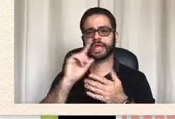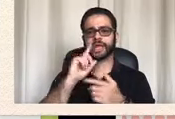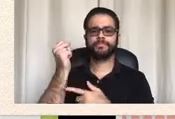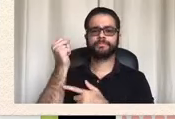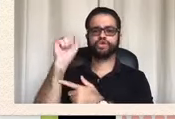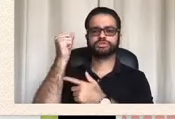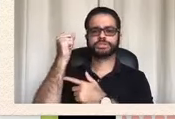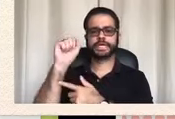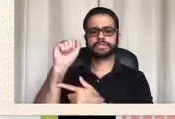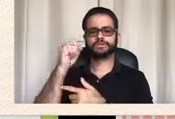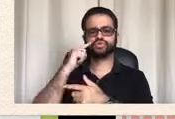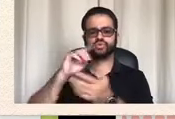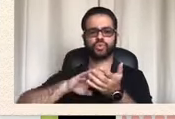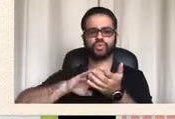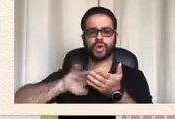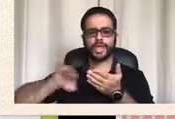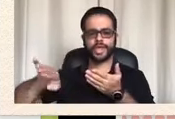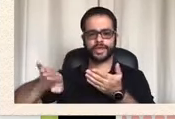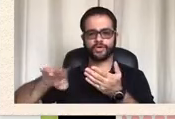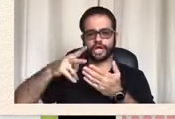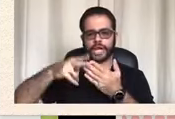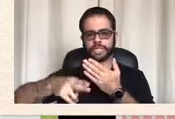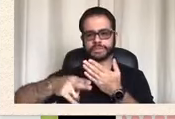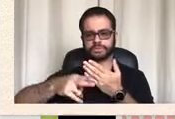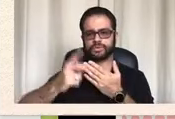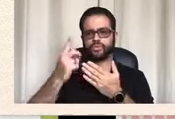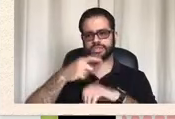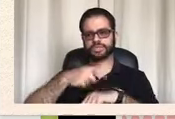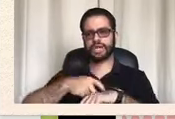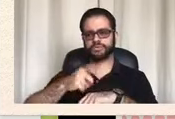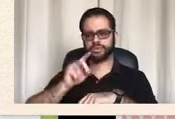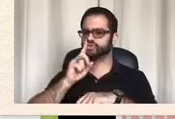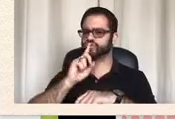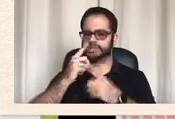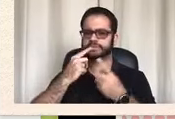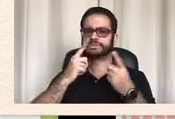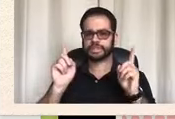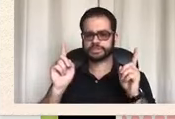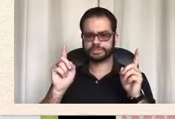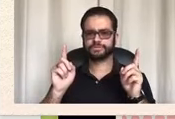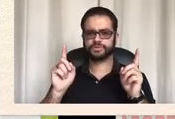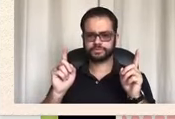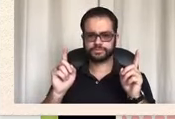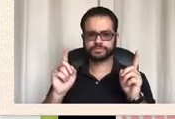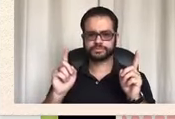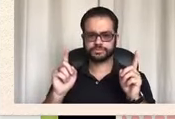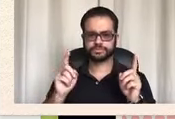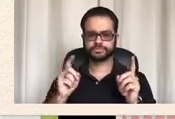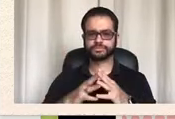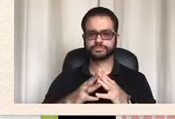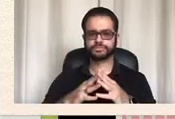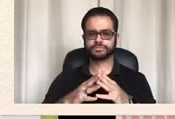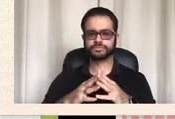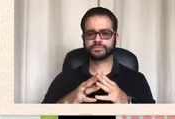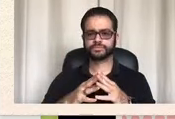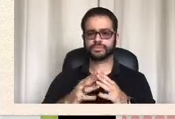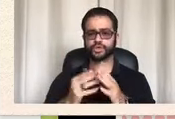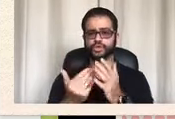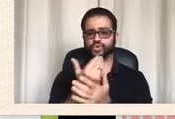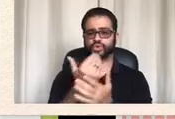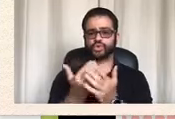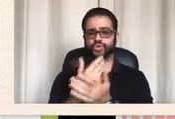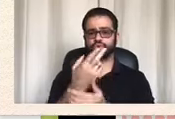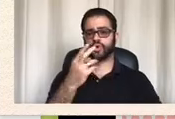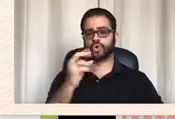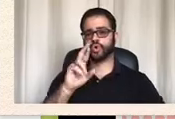waiver cuts one time, and it was very successful. And New Horizons, which we have